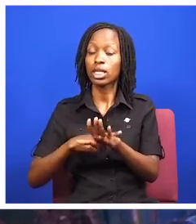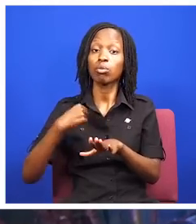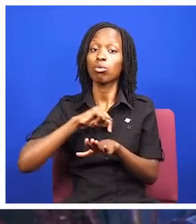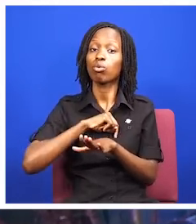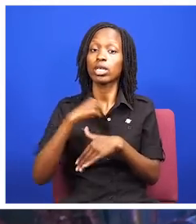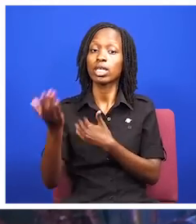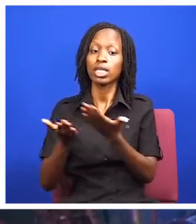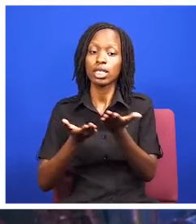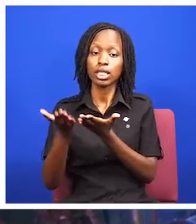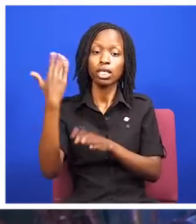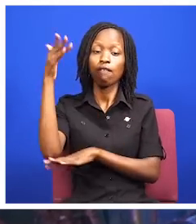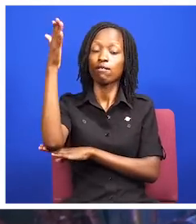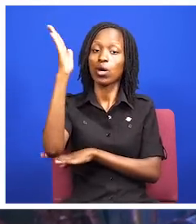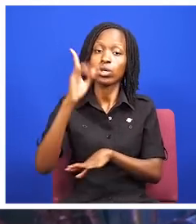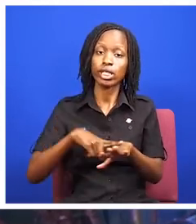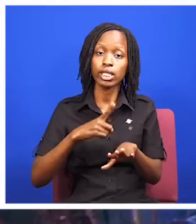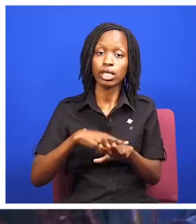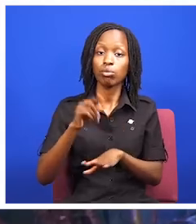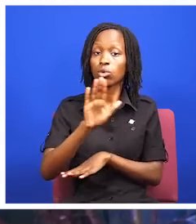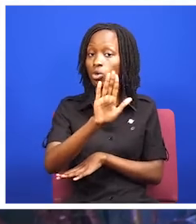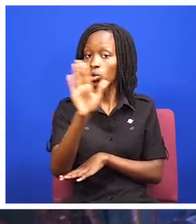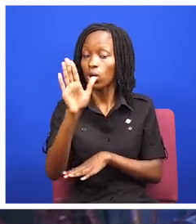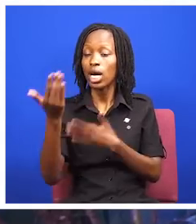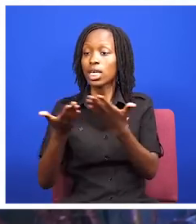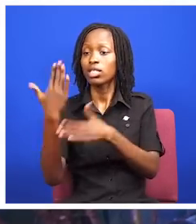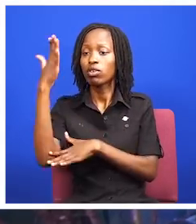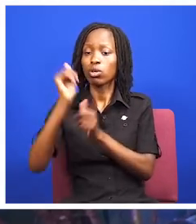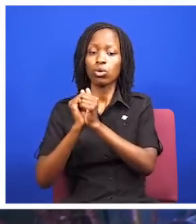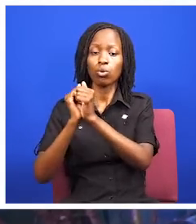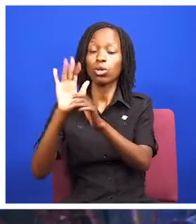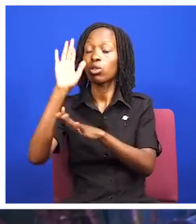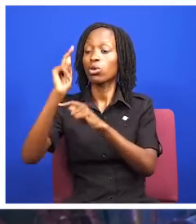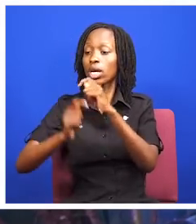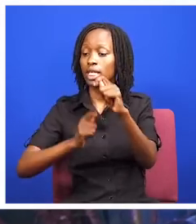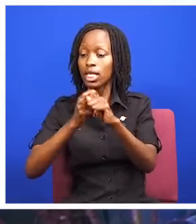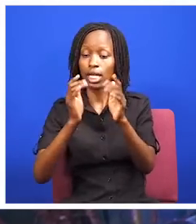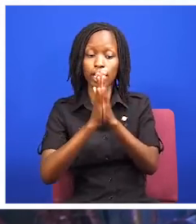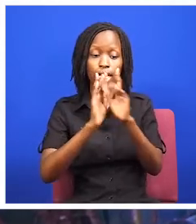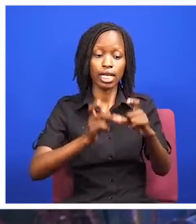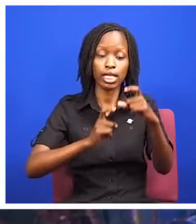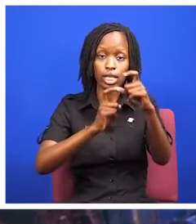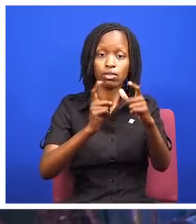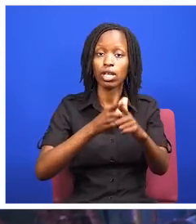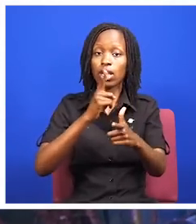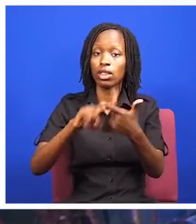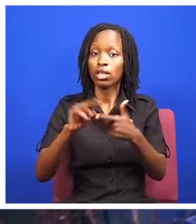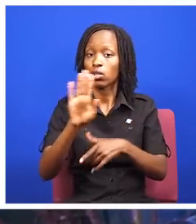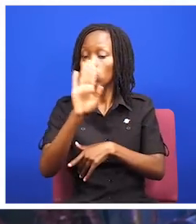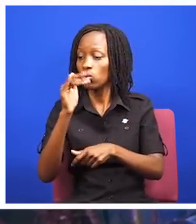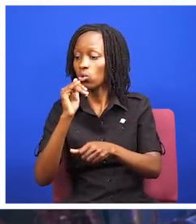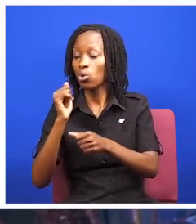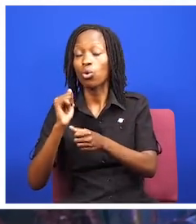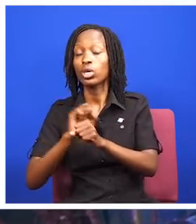serve God, when you are serving God with your talents and giftings, you are radiating